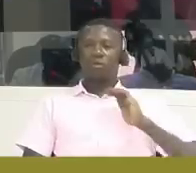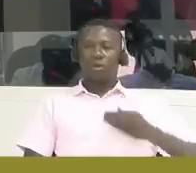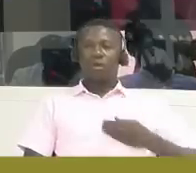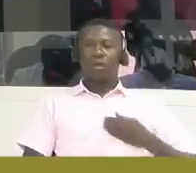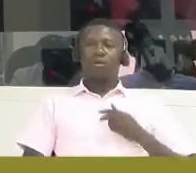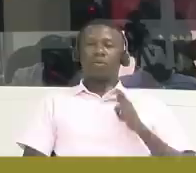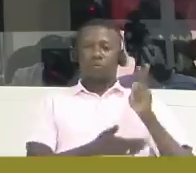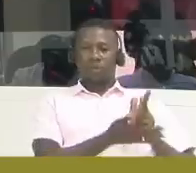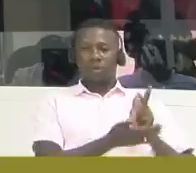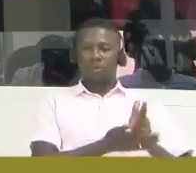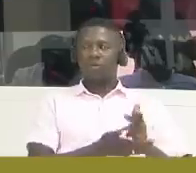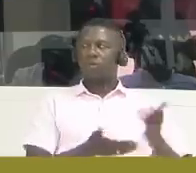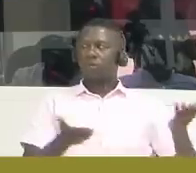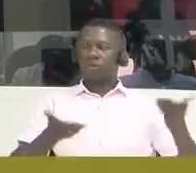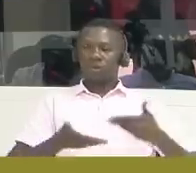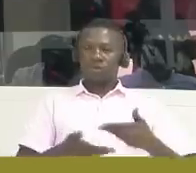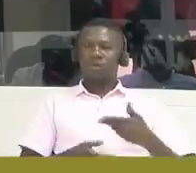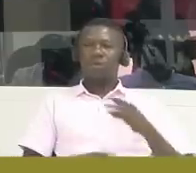TRRC.